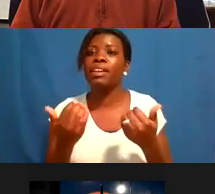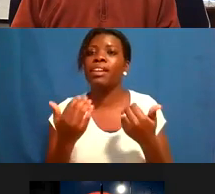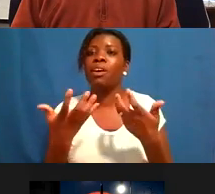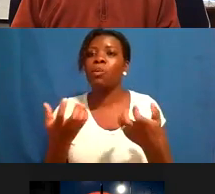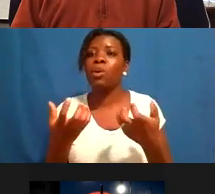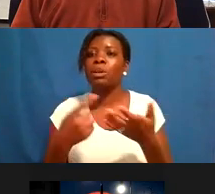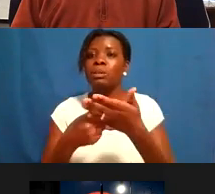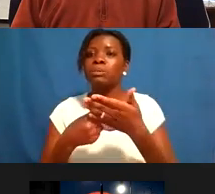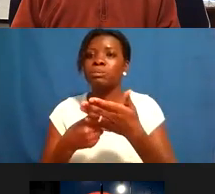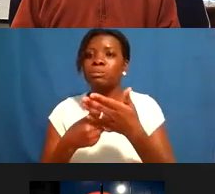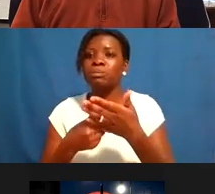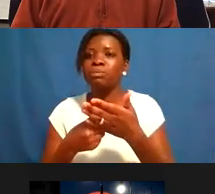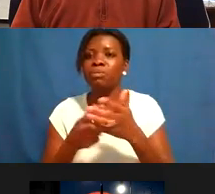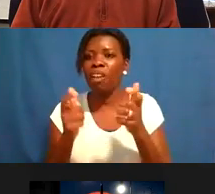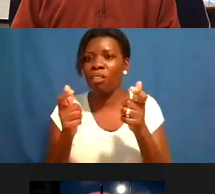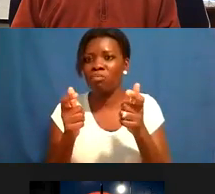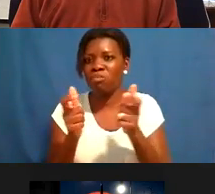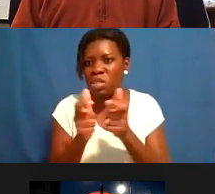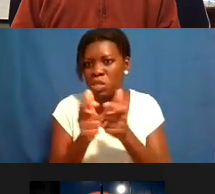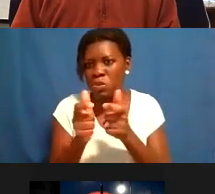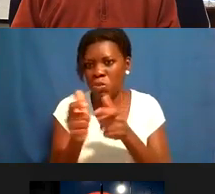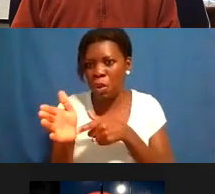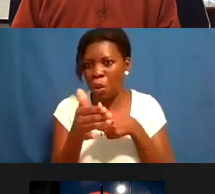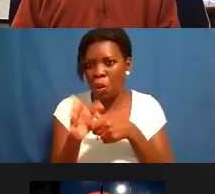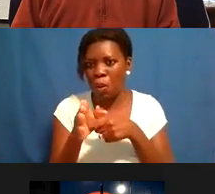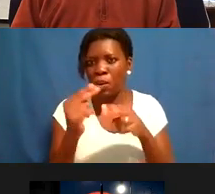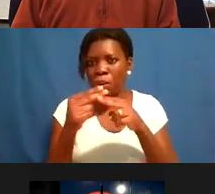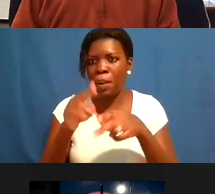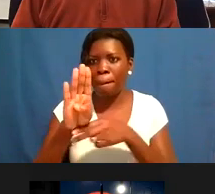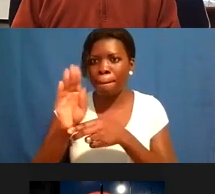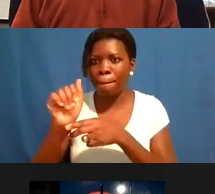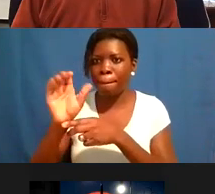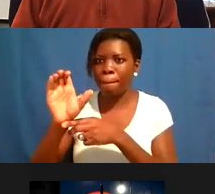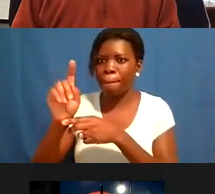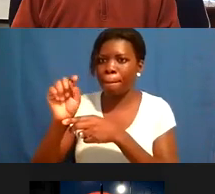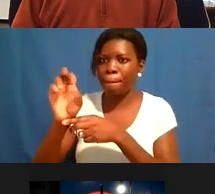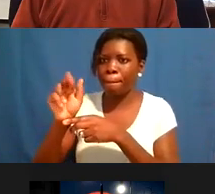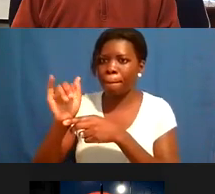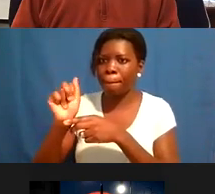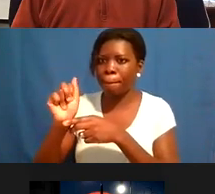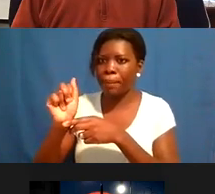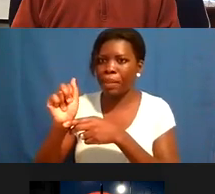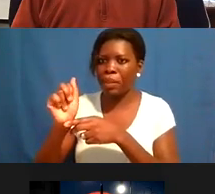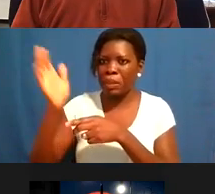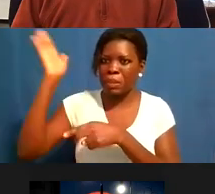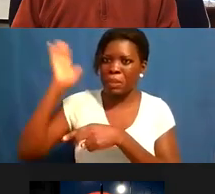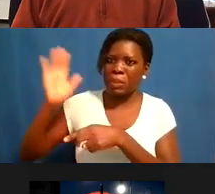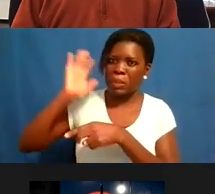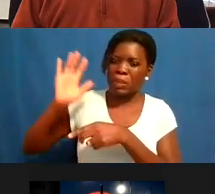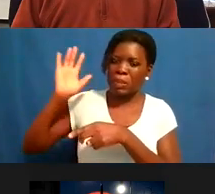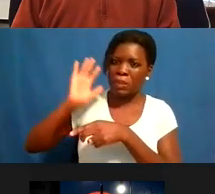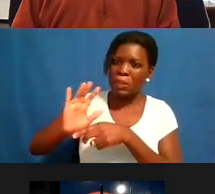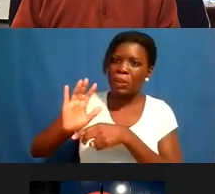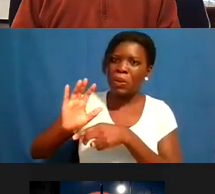are the smallest swimmers in the world, and those are the bacteria. And so bacteria are ancient organisms. They're the most